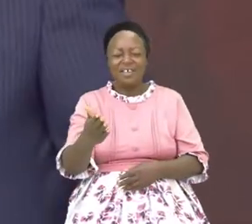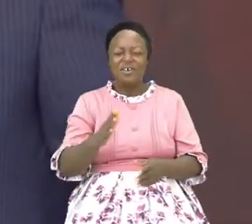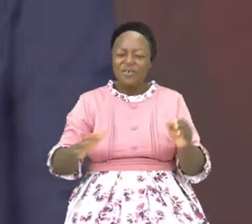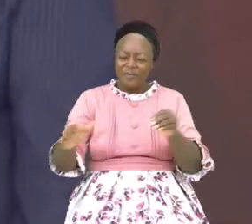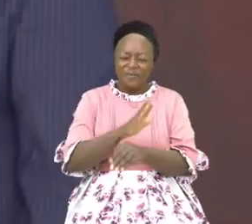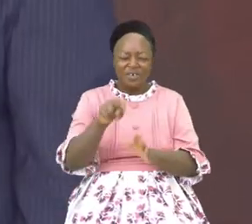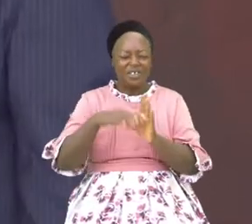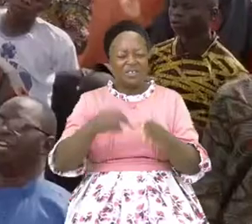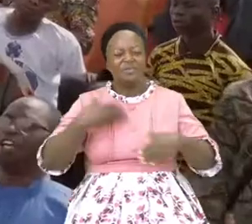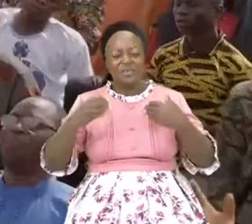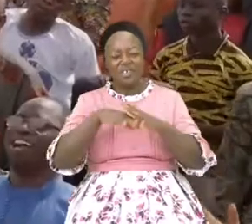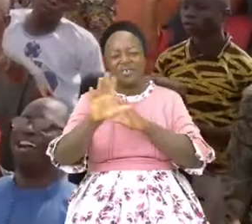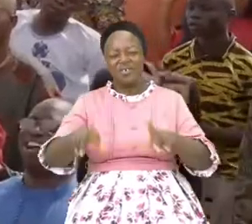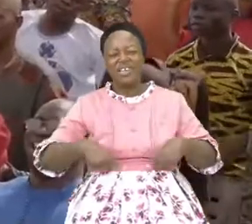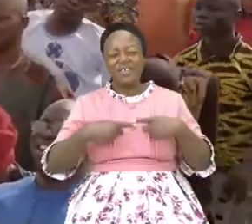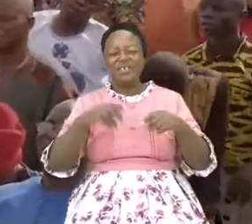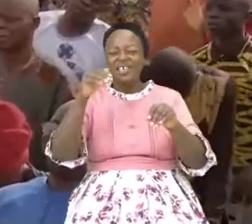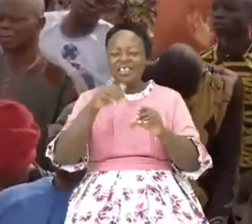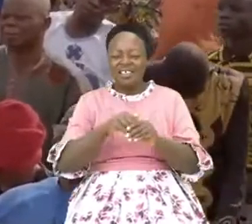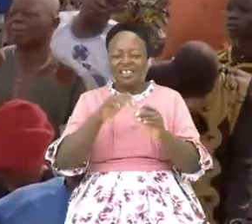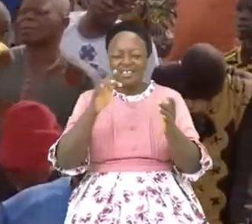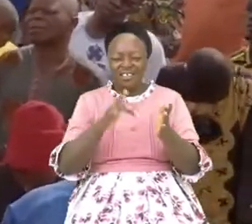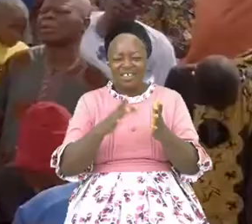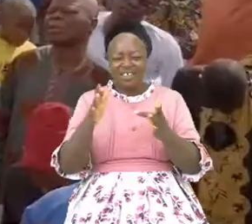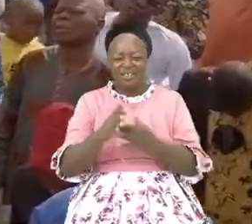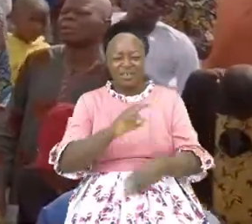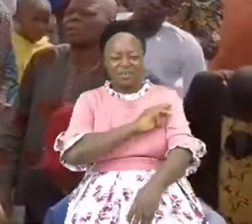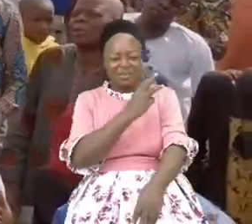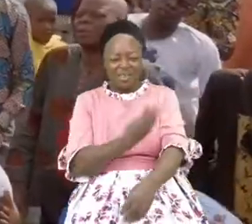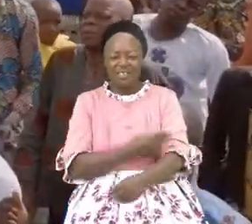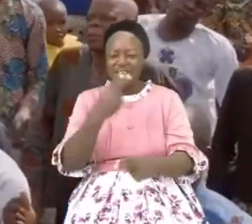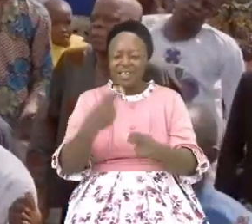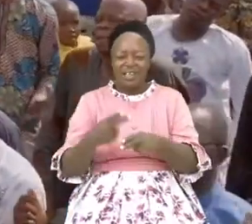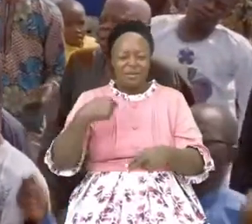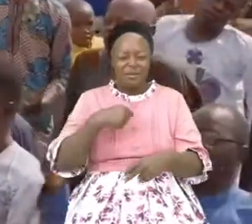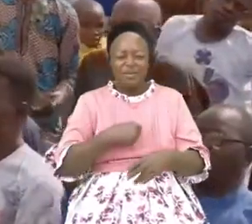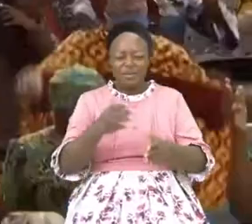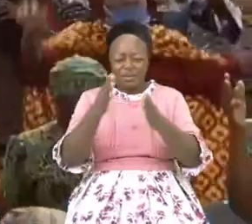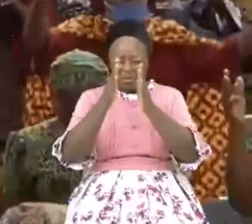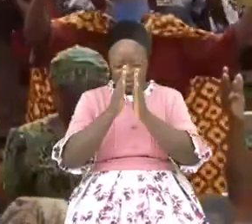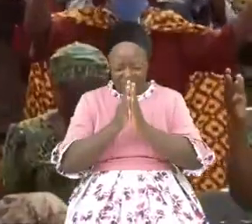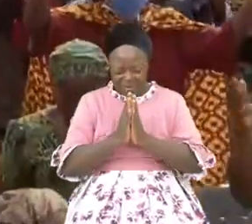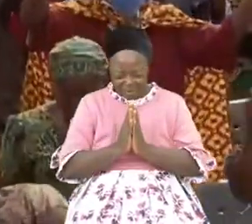of joy in your life. In Jesus' mighty name, we pray.